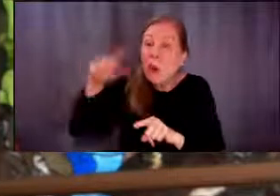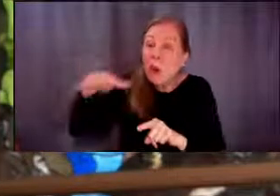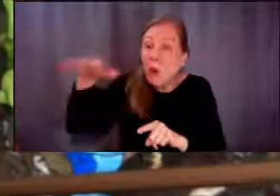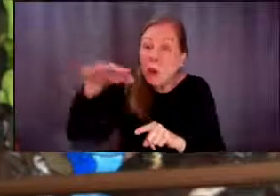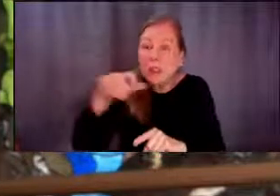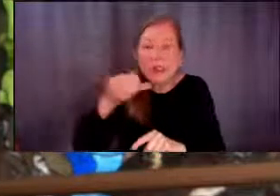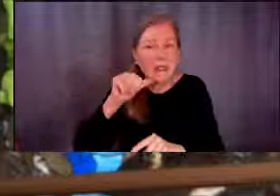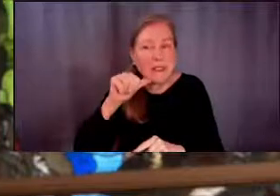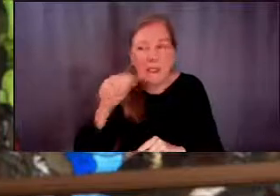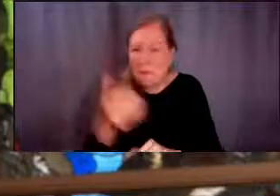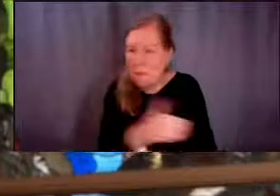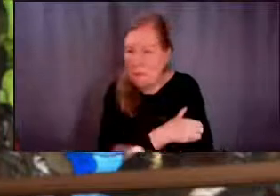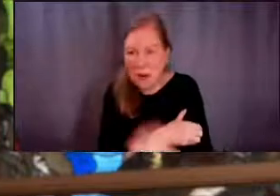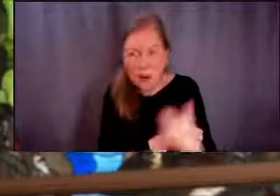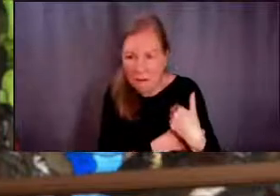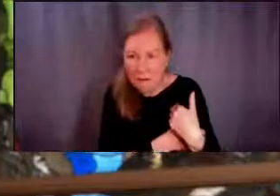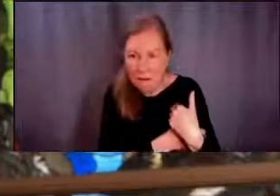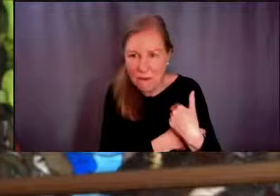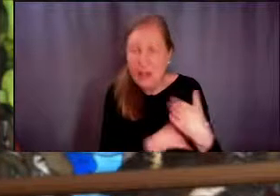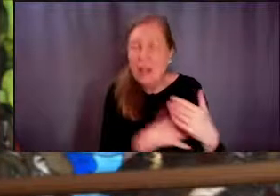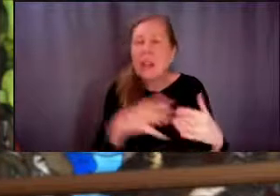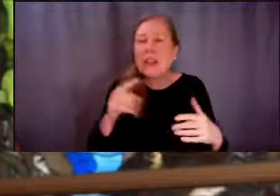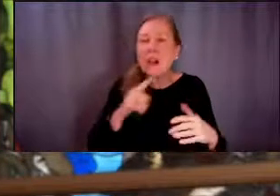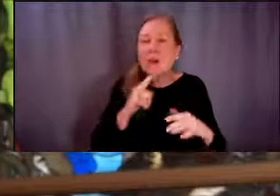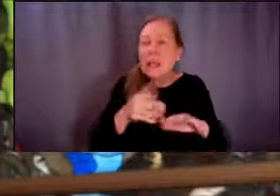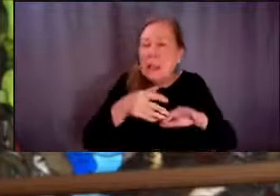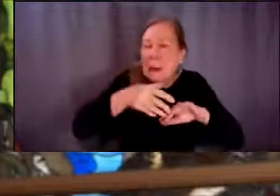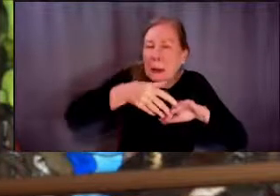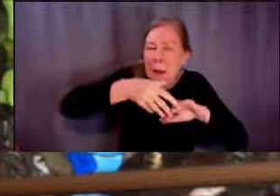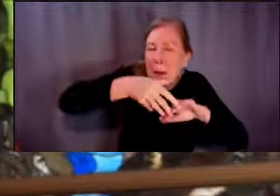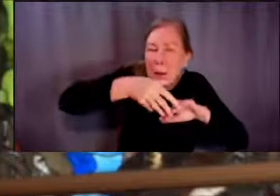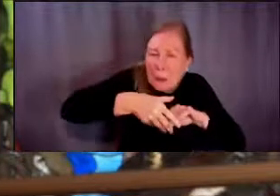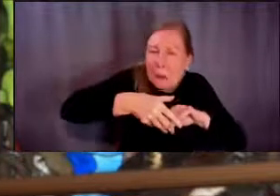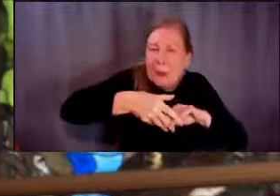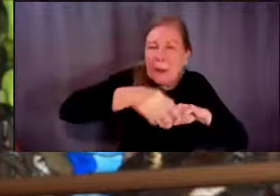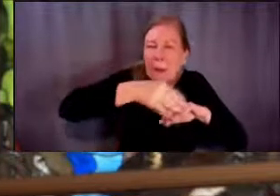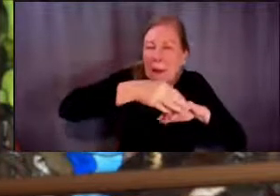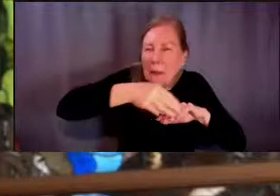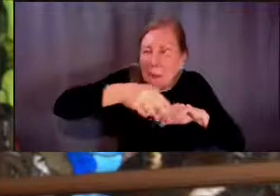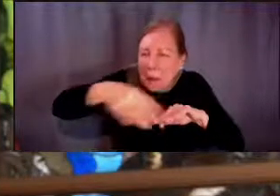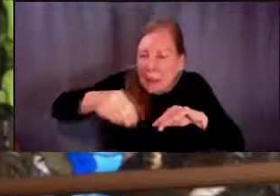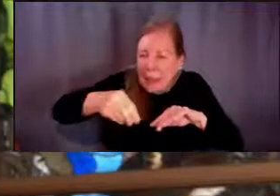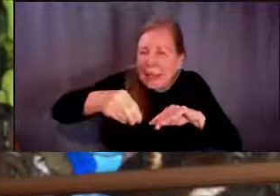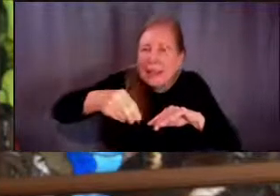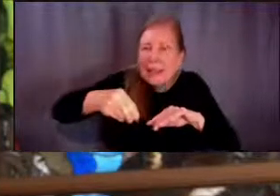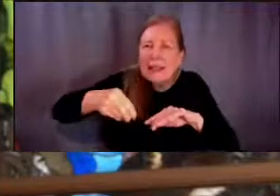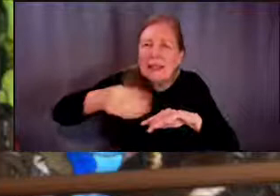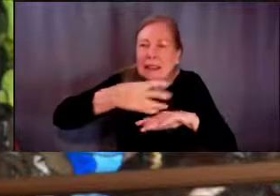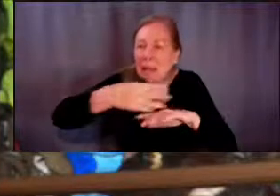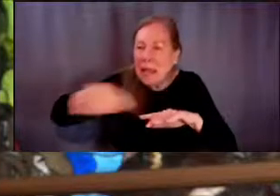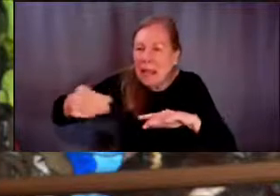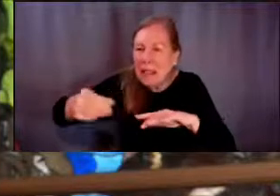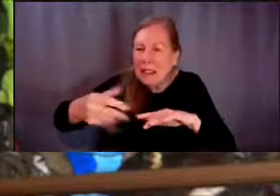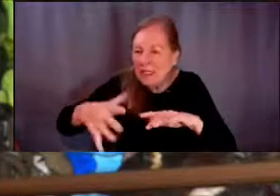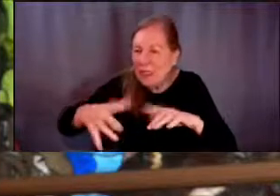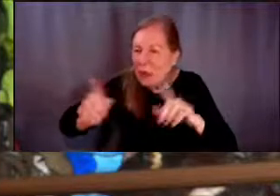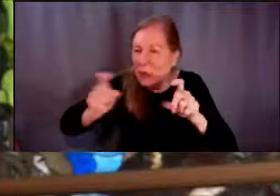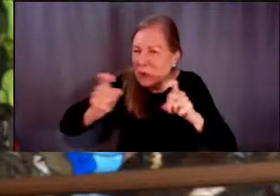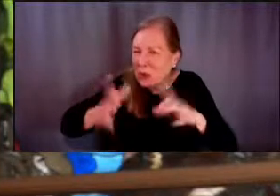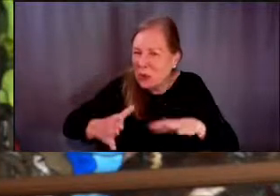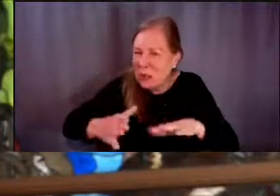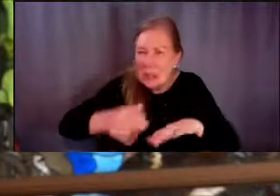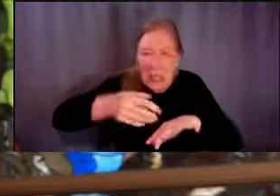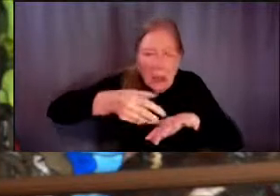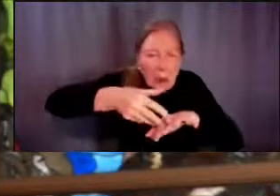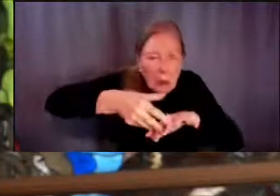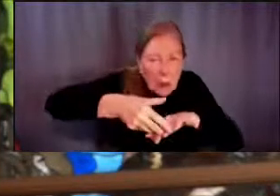scarcely planted, scarcely sown, scarcely rooted, Isaiah declares. God's breath